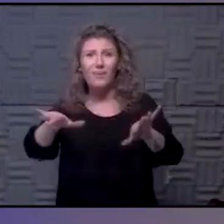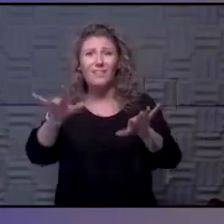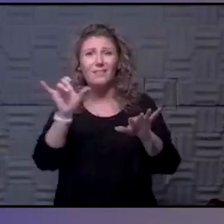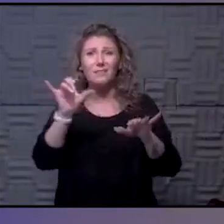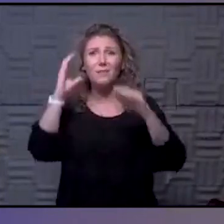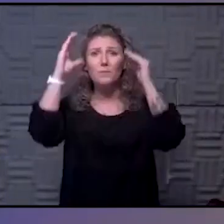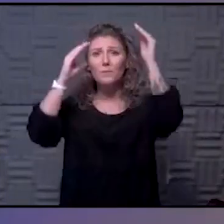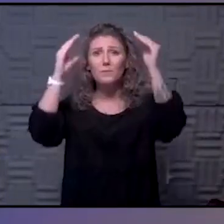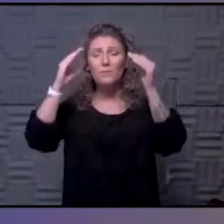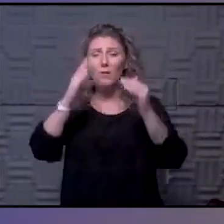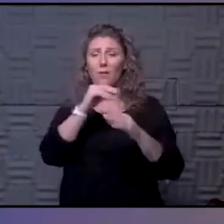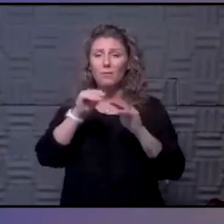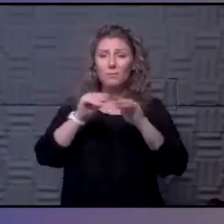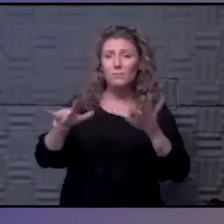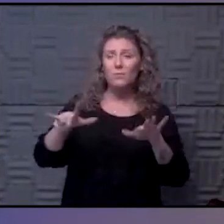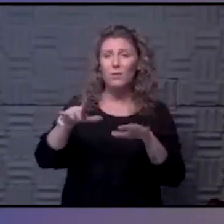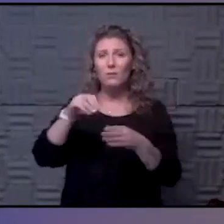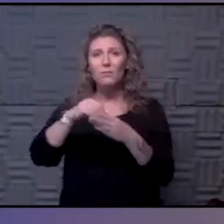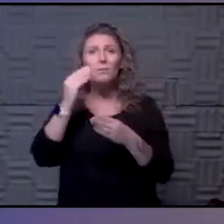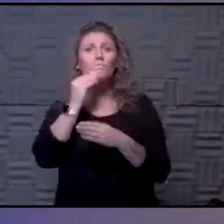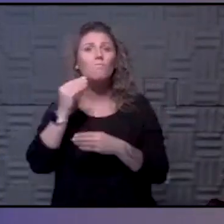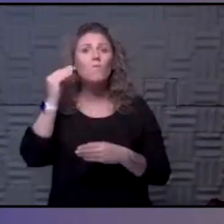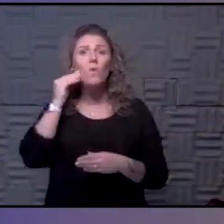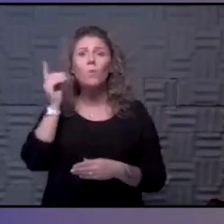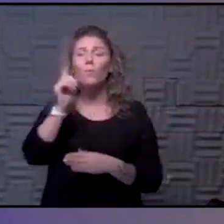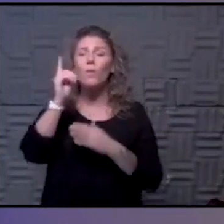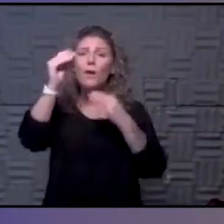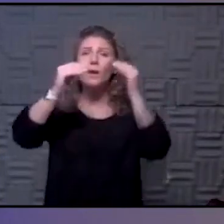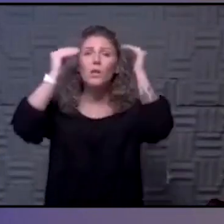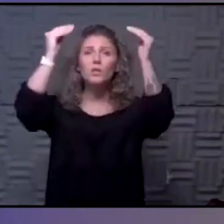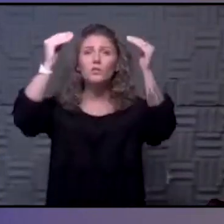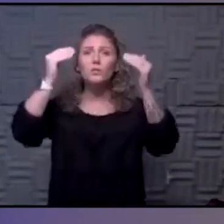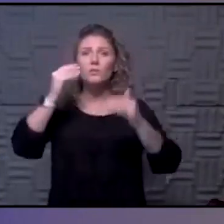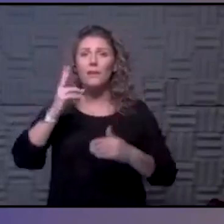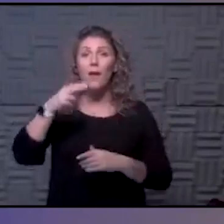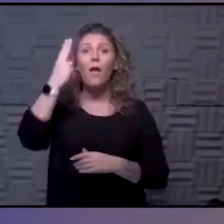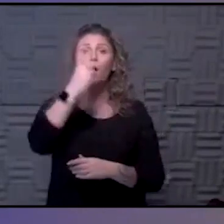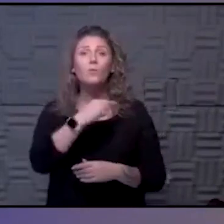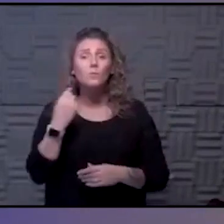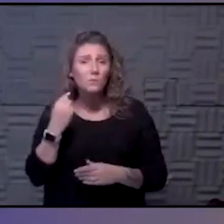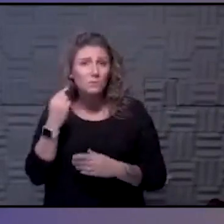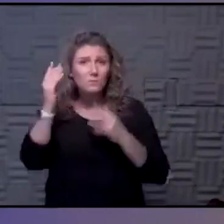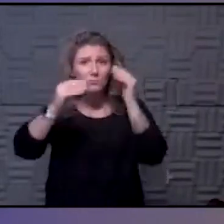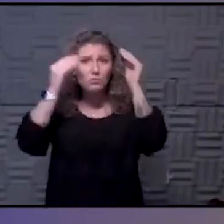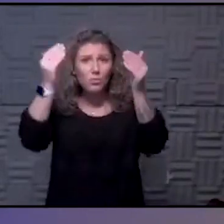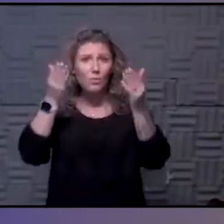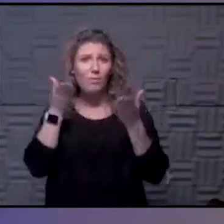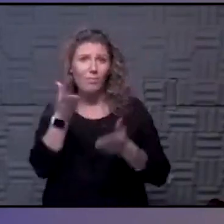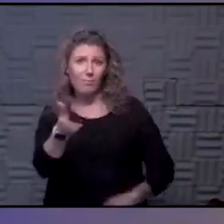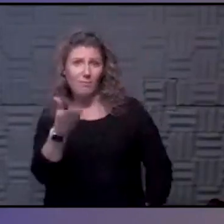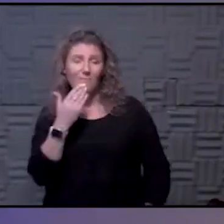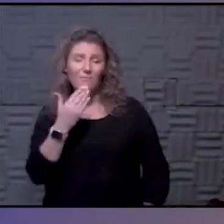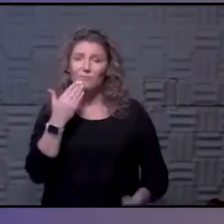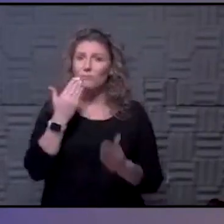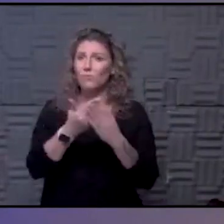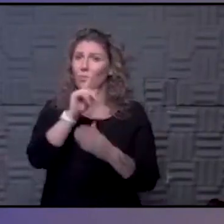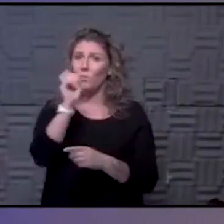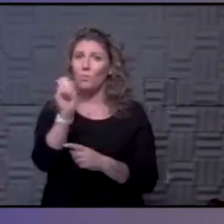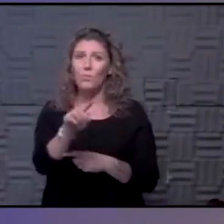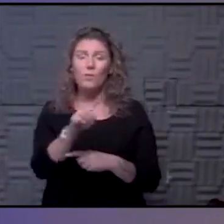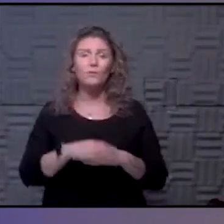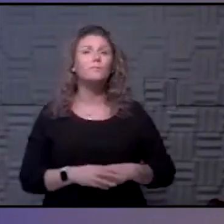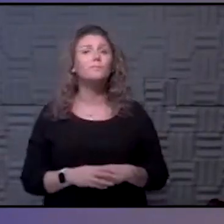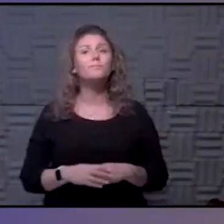well, and especially when they get into those homes where adults, especially higher risk adults, are present. So, that's a very good question. We are